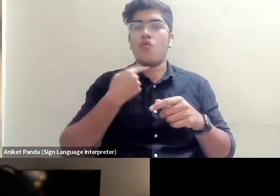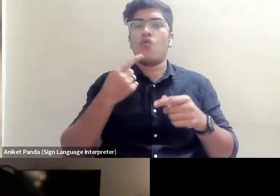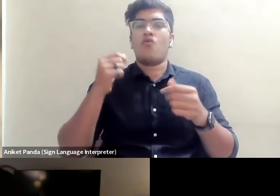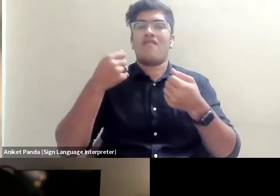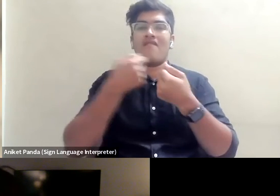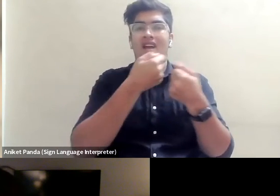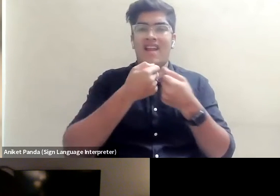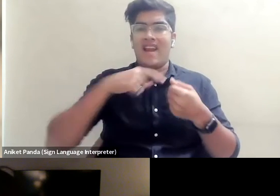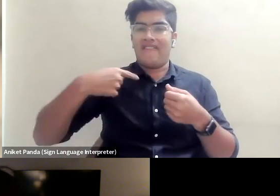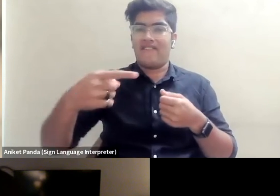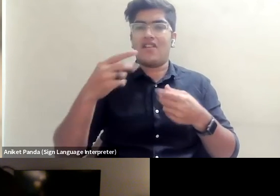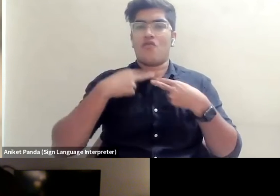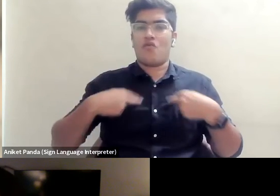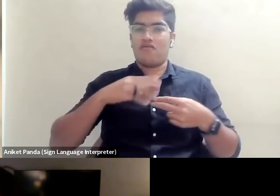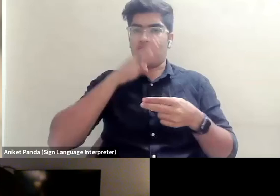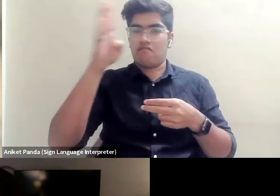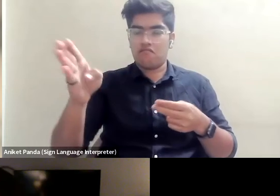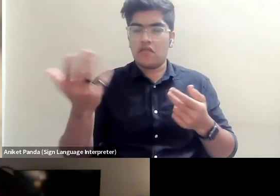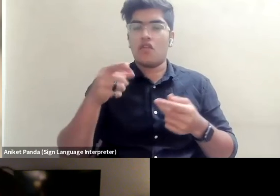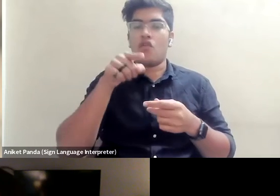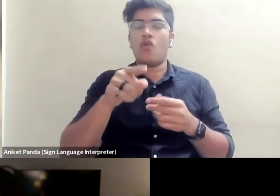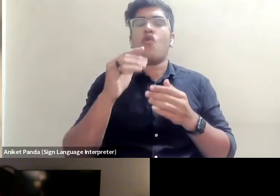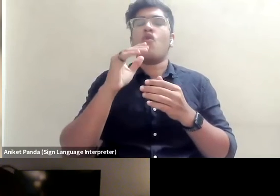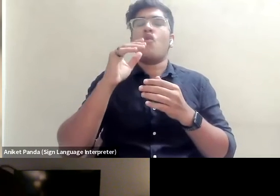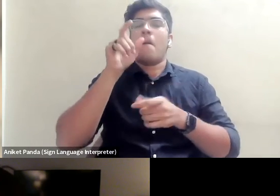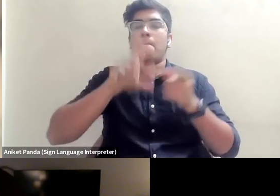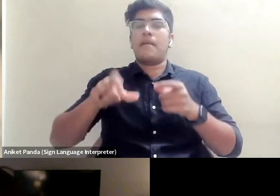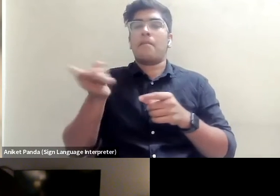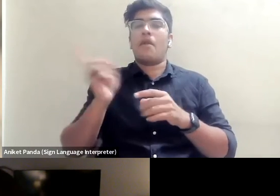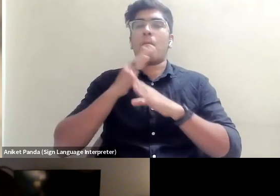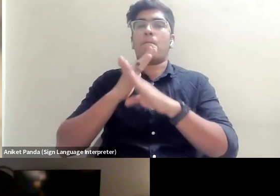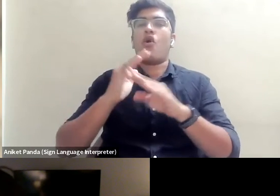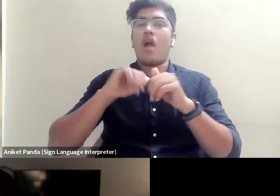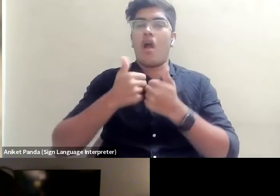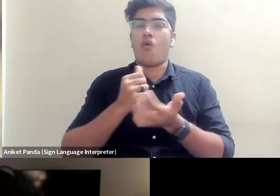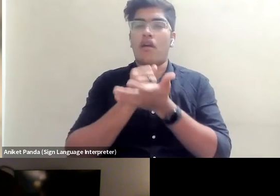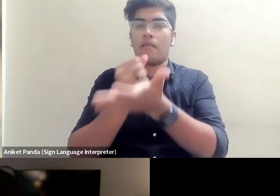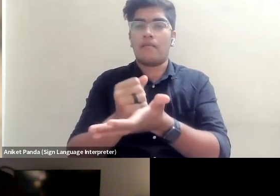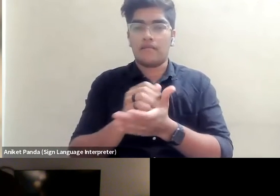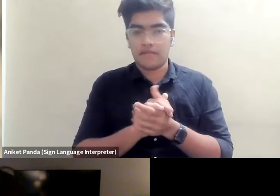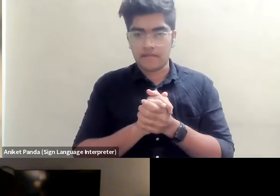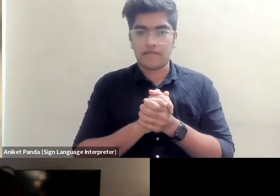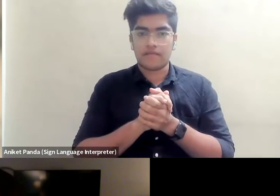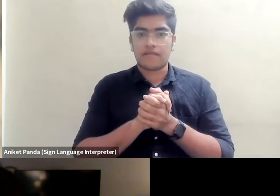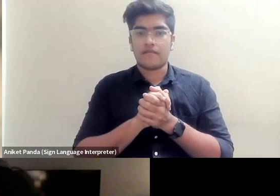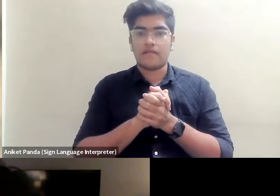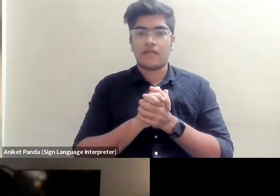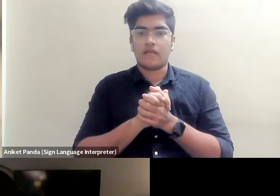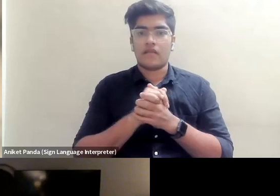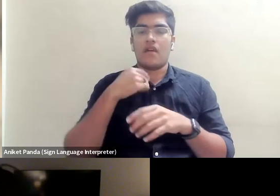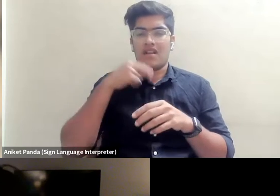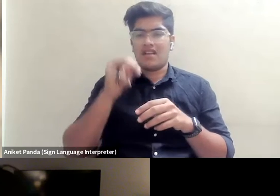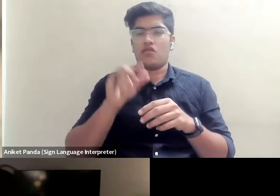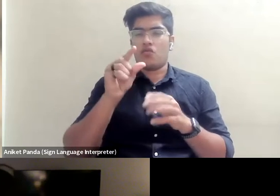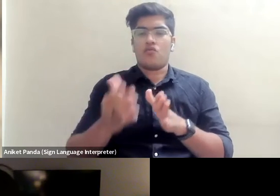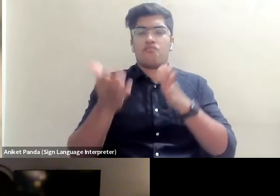cases to protect their citizenship. So to provide some context here, I think we need to go back in